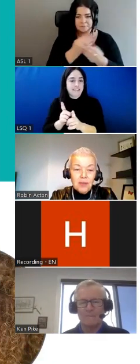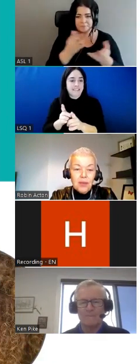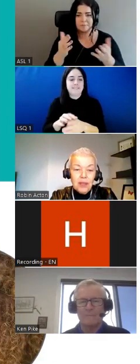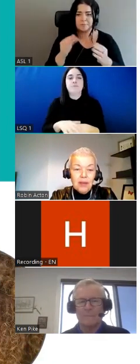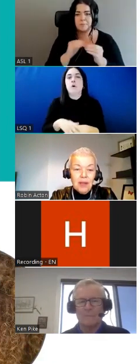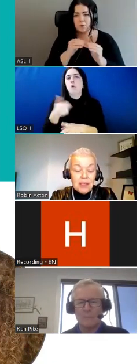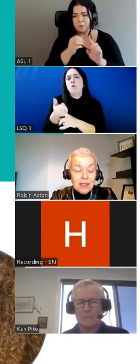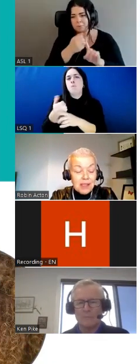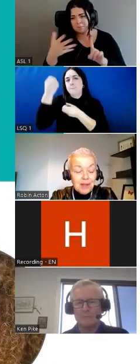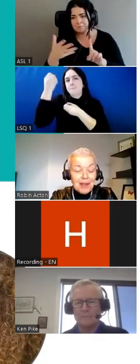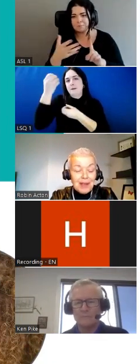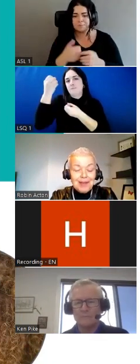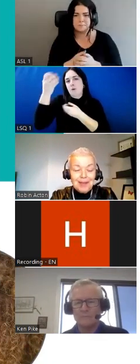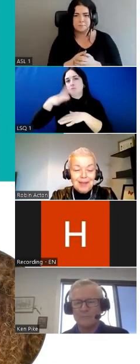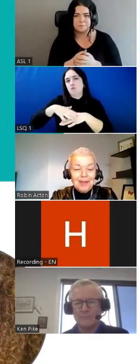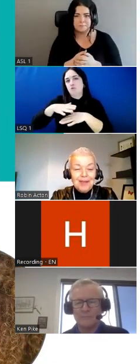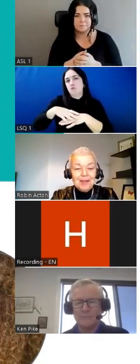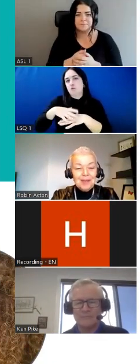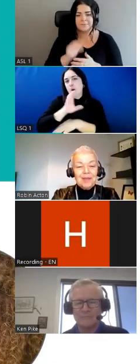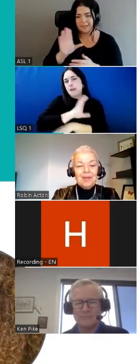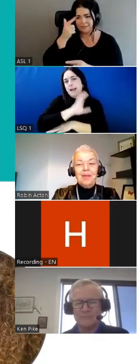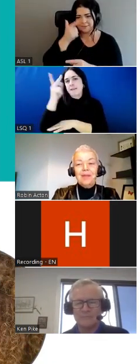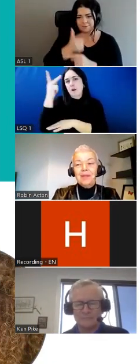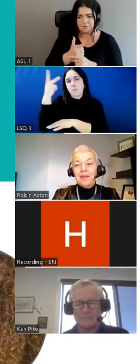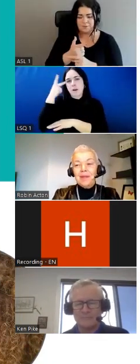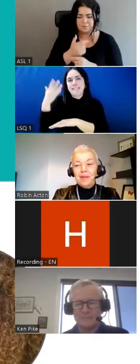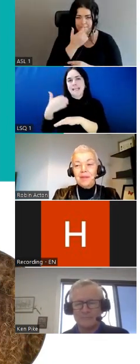as a sibling.